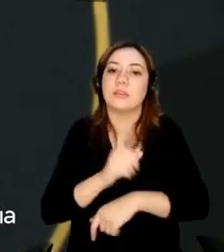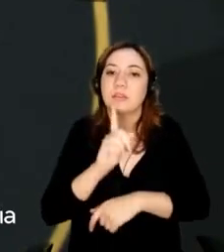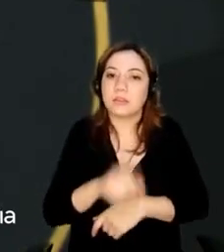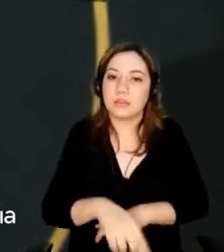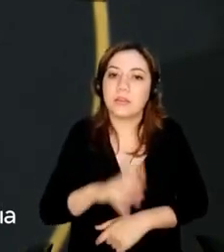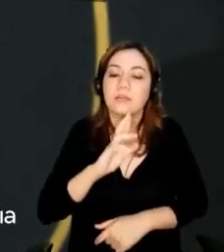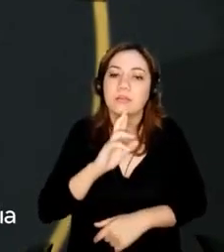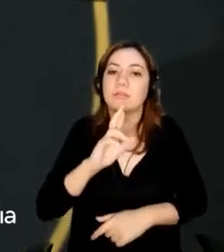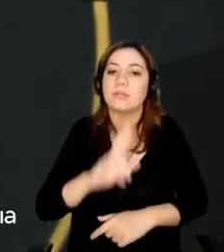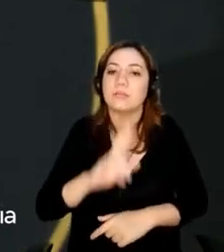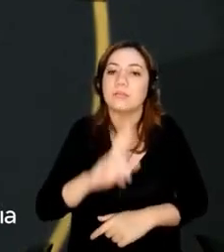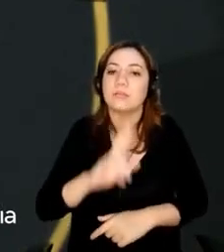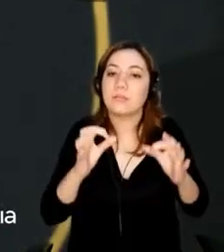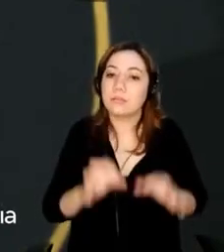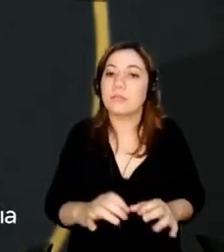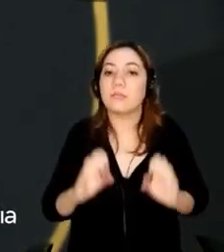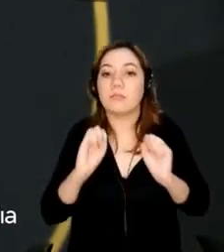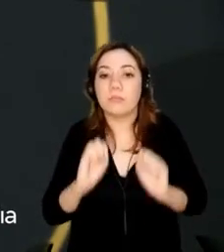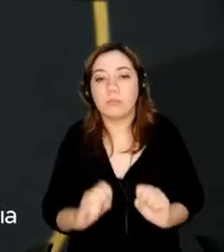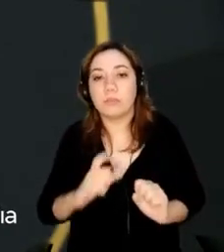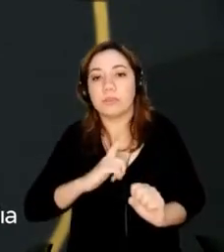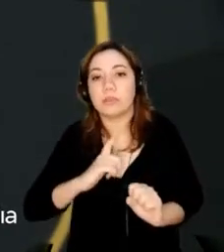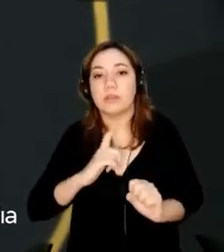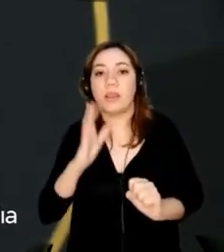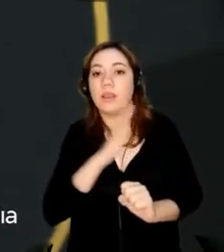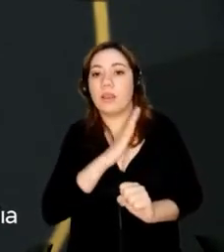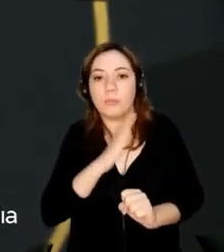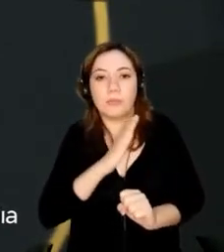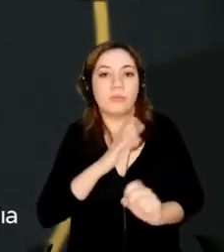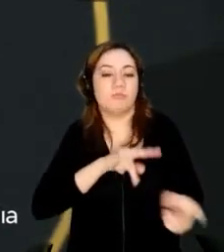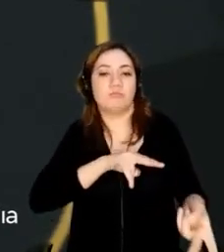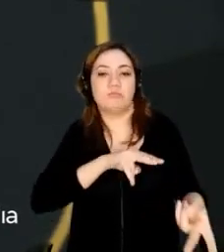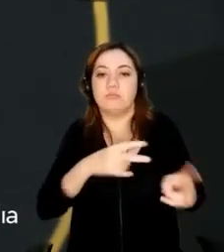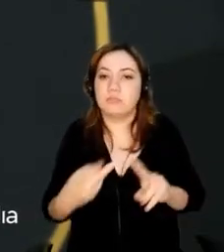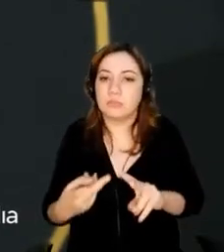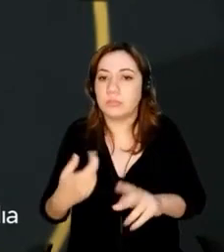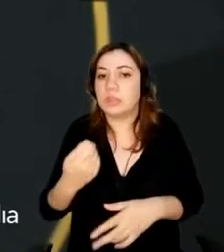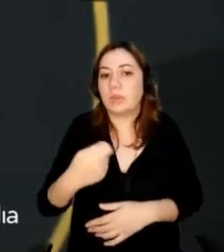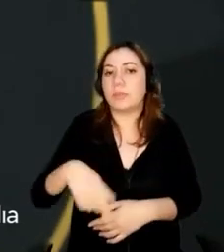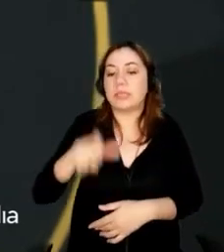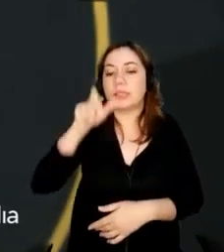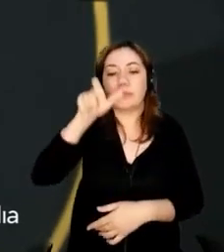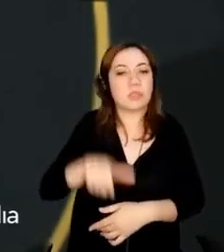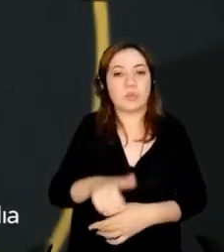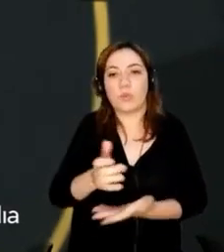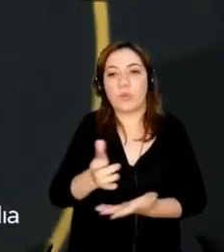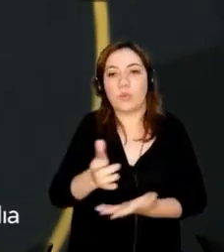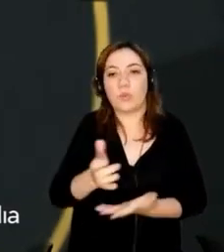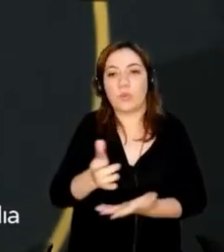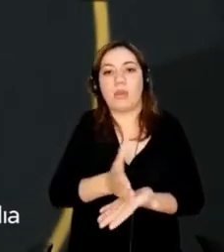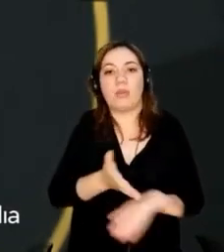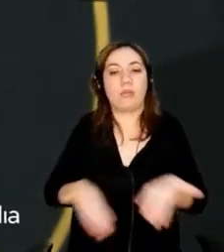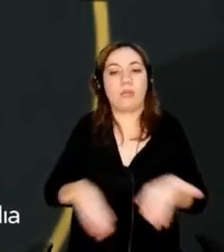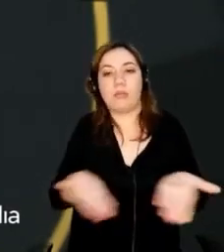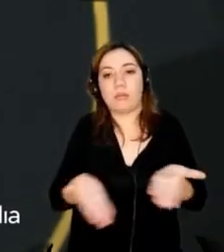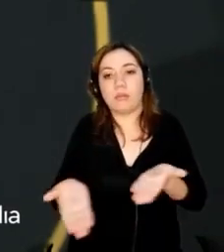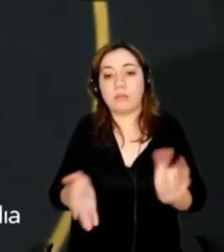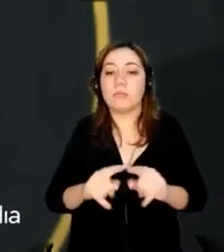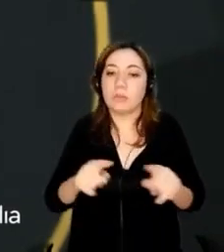quick and easy transaction without a person needing to be in the middle. But we also are a very strong believer that you do need